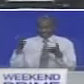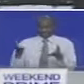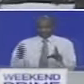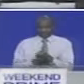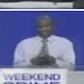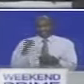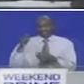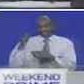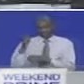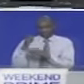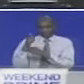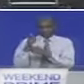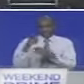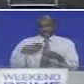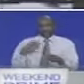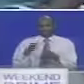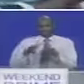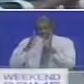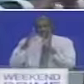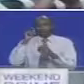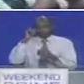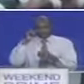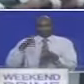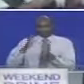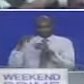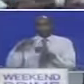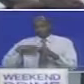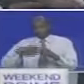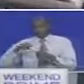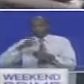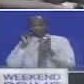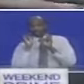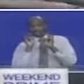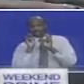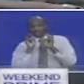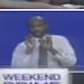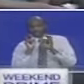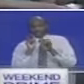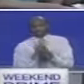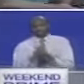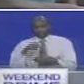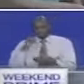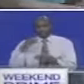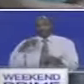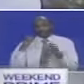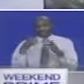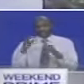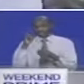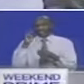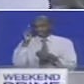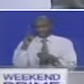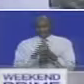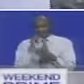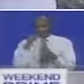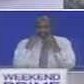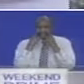The baton later was paraded along the streets of Mombasa for the locals to witness a piece of art that they only see through their television sets. Later